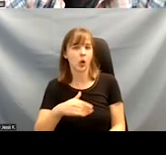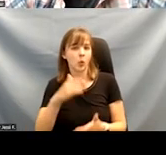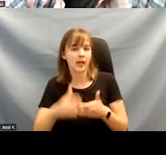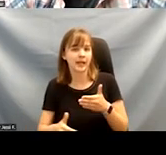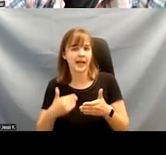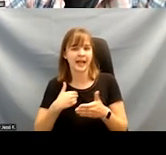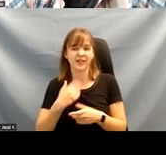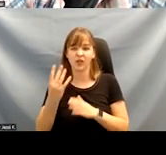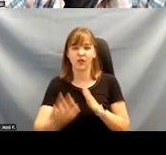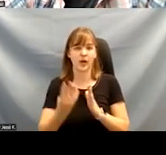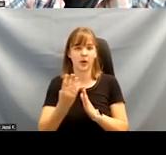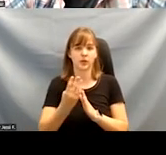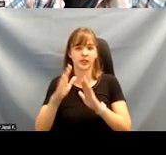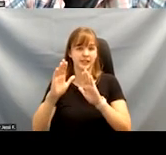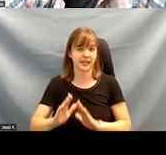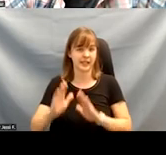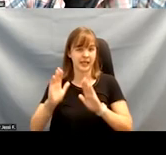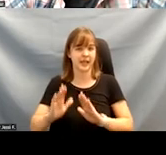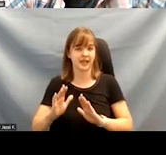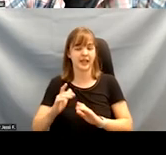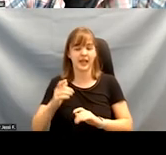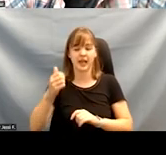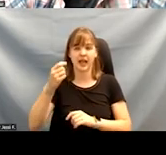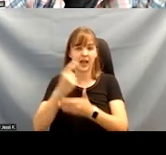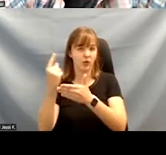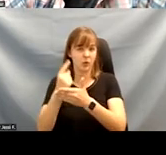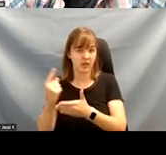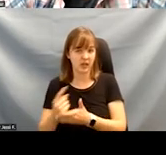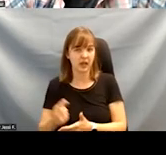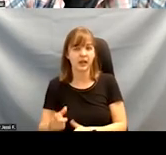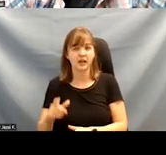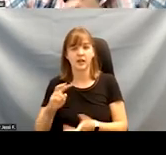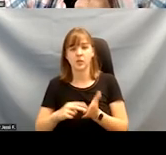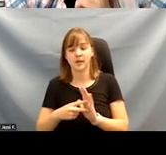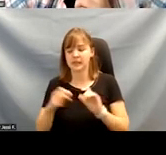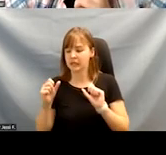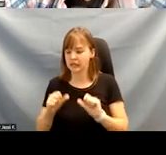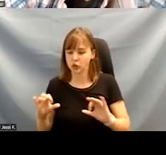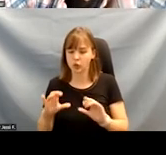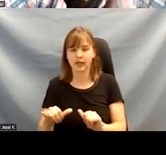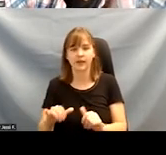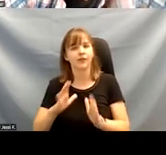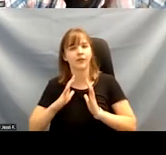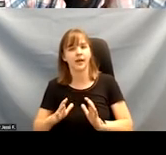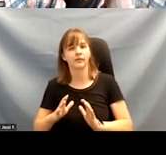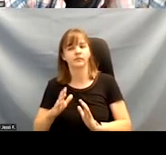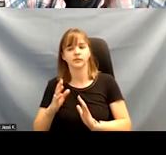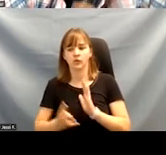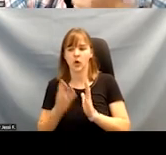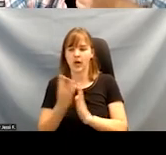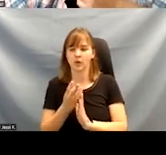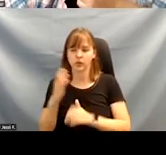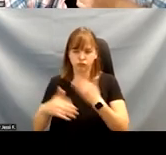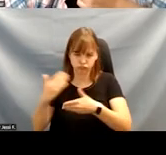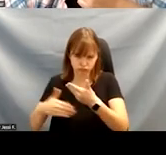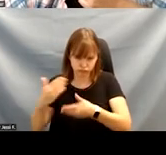of 4 hours on Sundays that I contribute to the times that I do the most hustle. And there, I do have maintenance throughout the week and things that I need to take